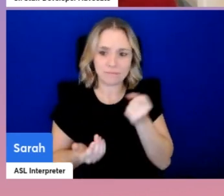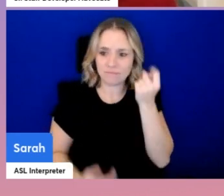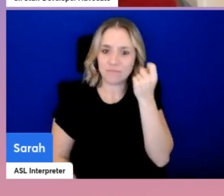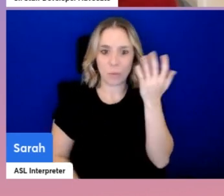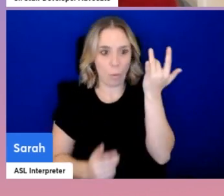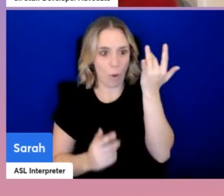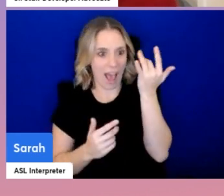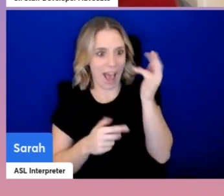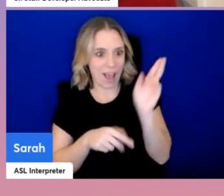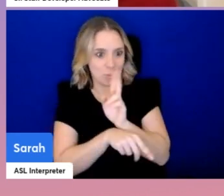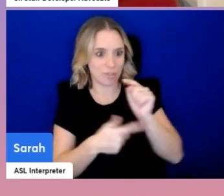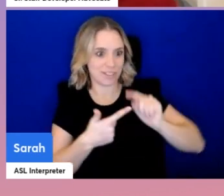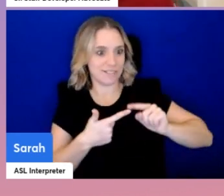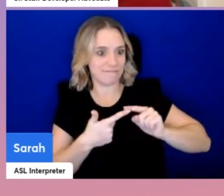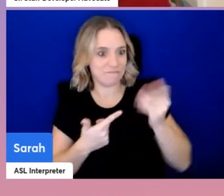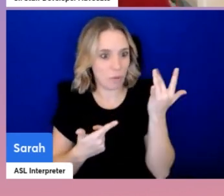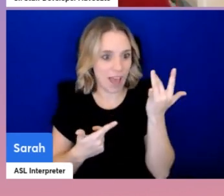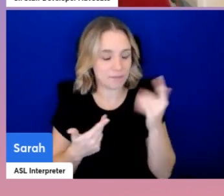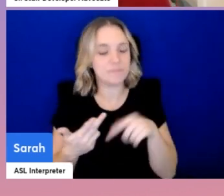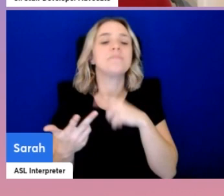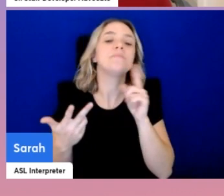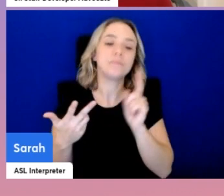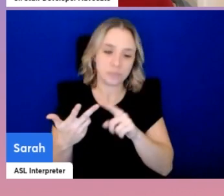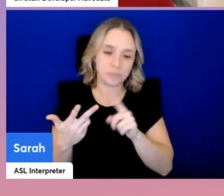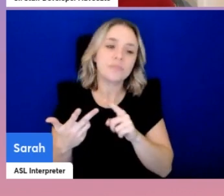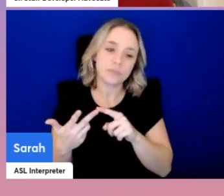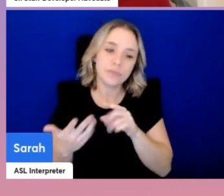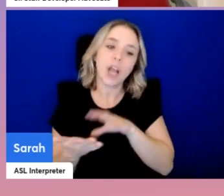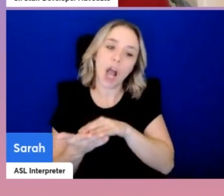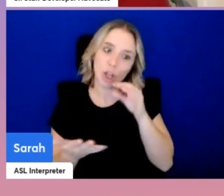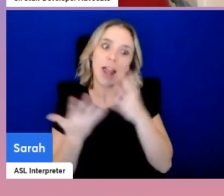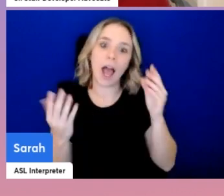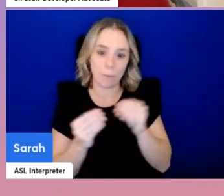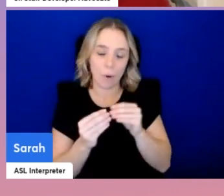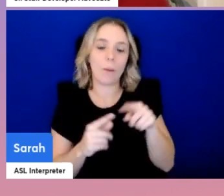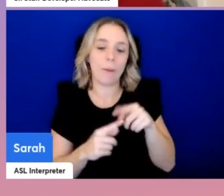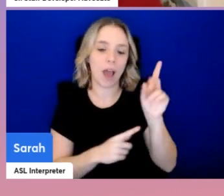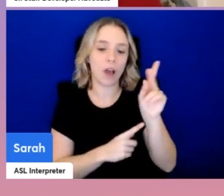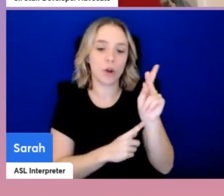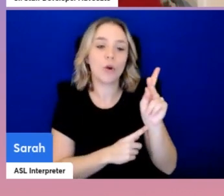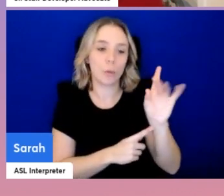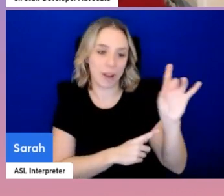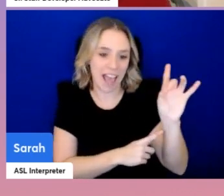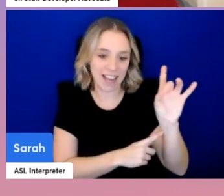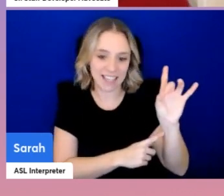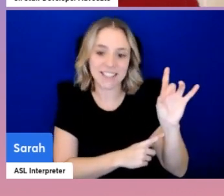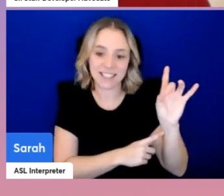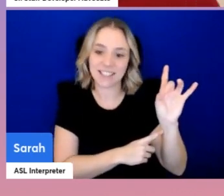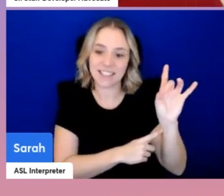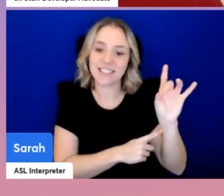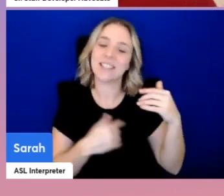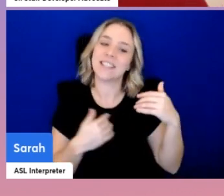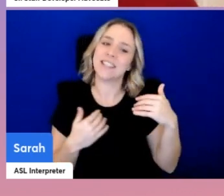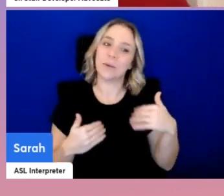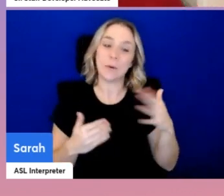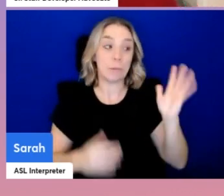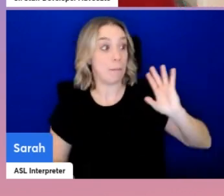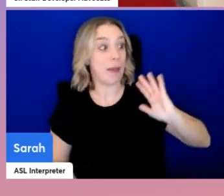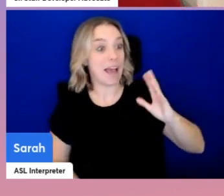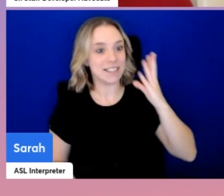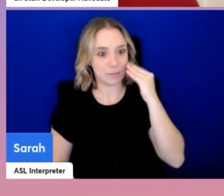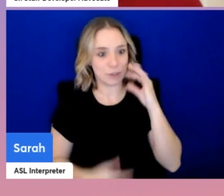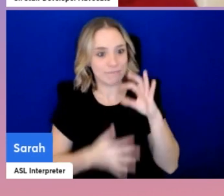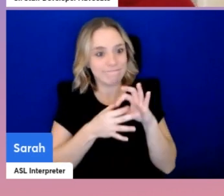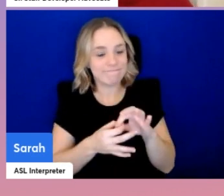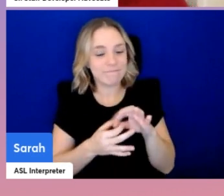are used, right? And it taught me a little bit more about Kubernetes. My past experience of Kubernetes has always been around